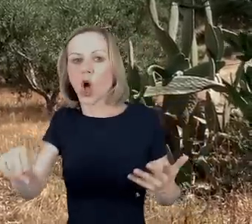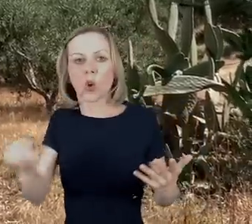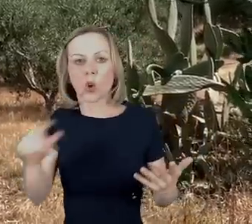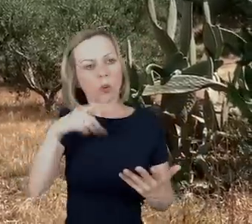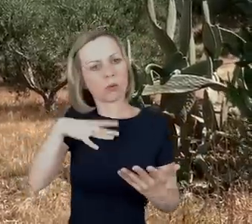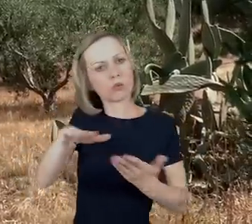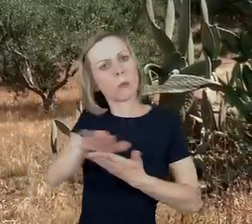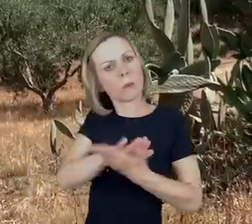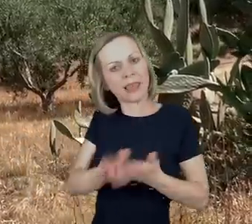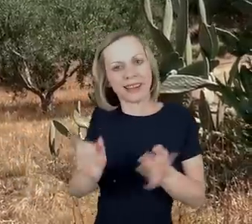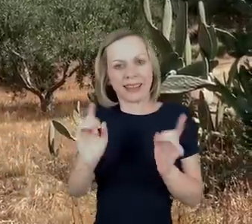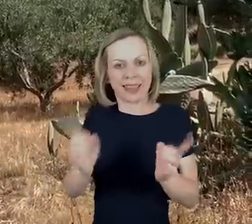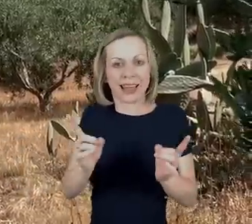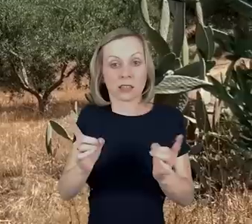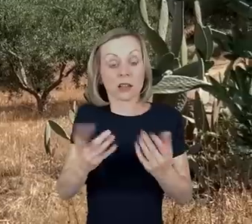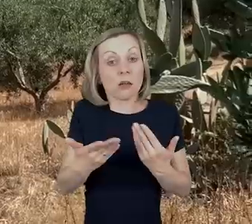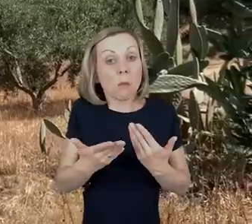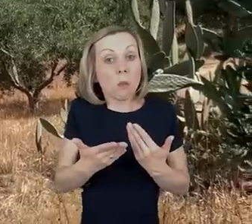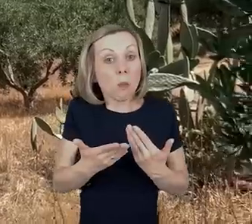yes, or no, no.